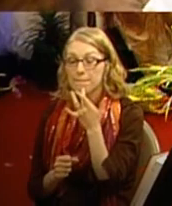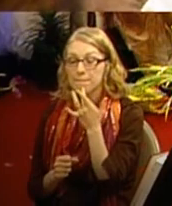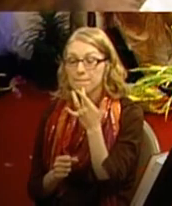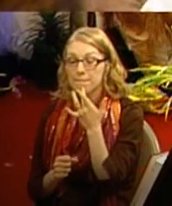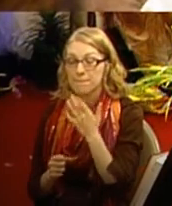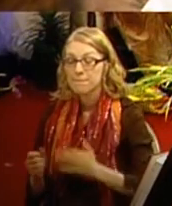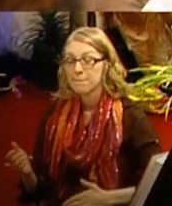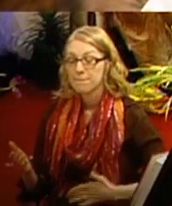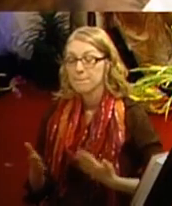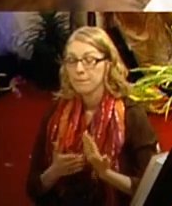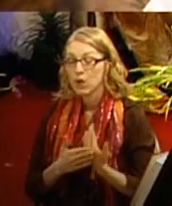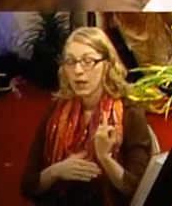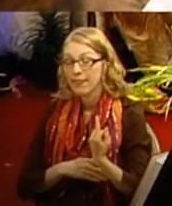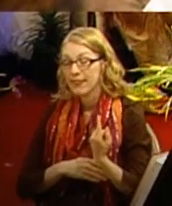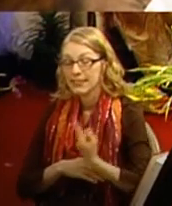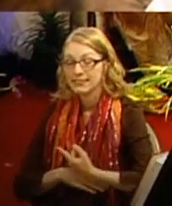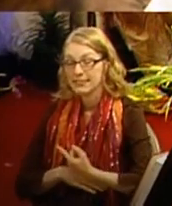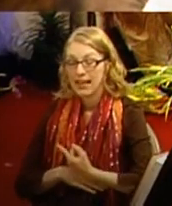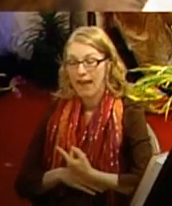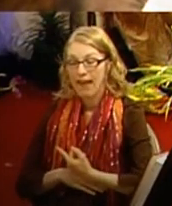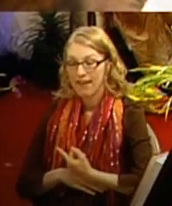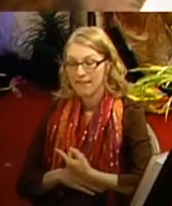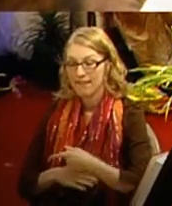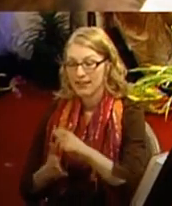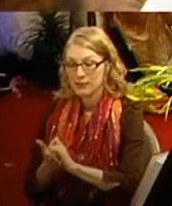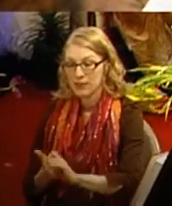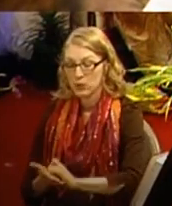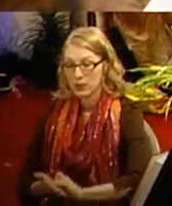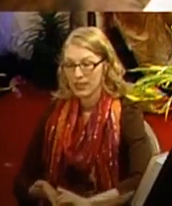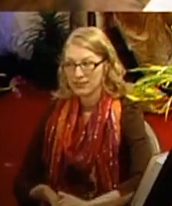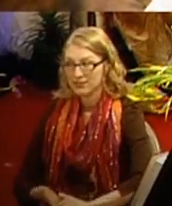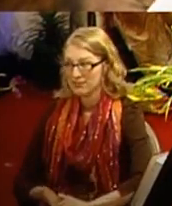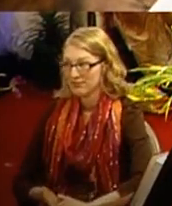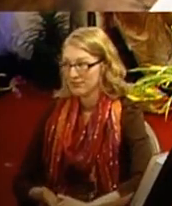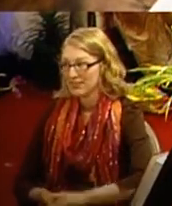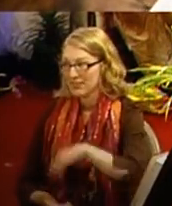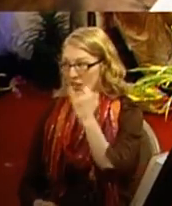You know, in Hollywood, if you're 41, you're over the hill. Pastor Ergens?